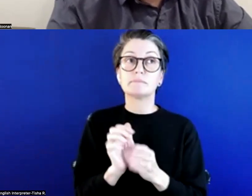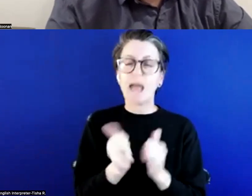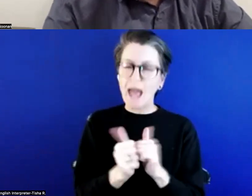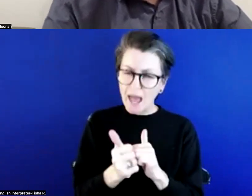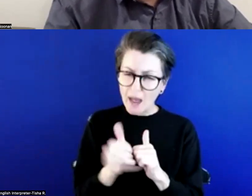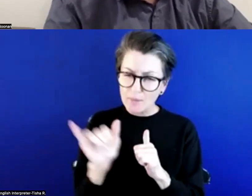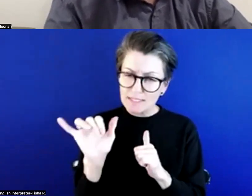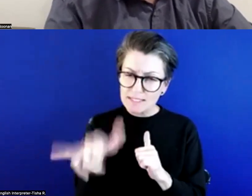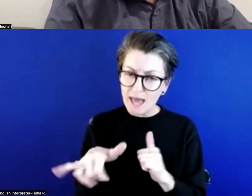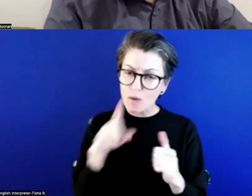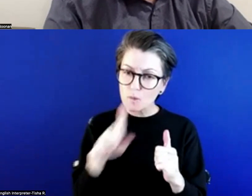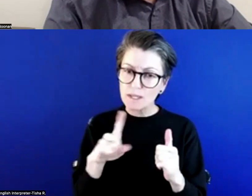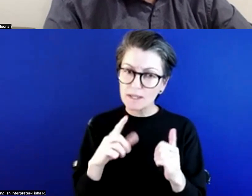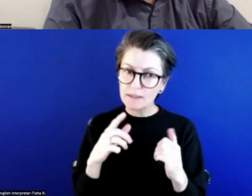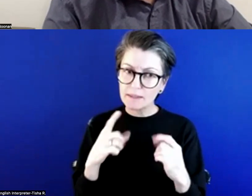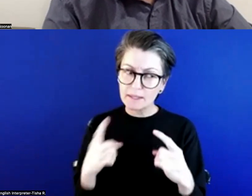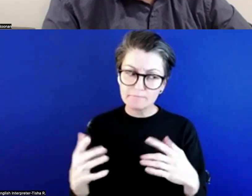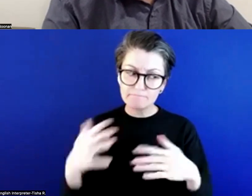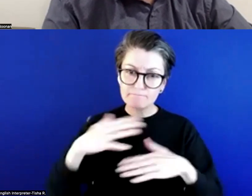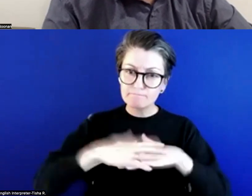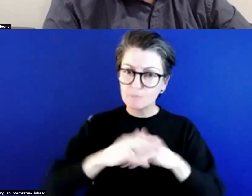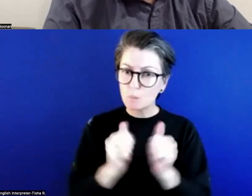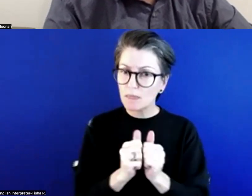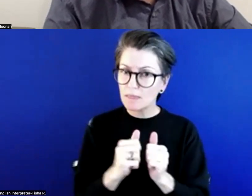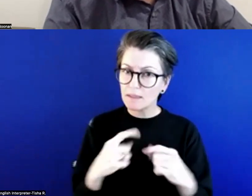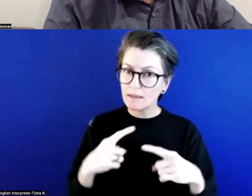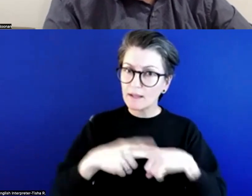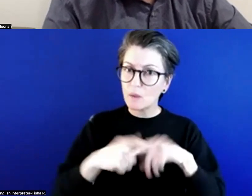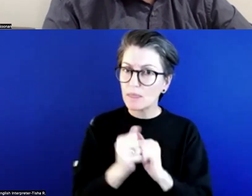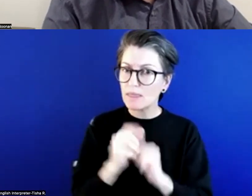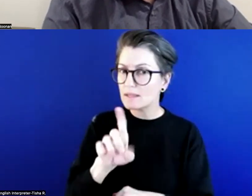disability experience for you? Mm-hmm.